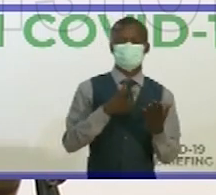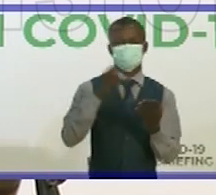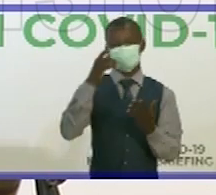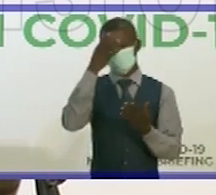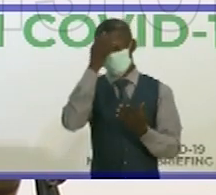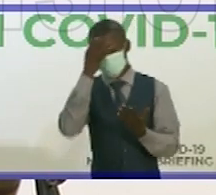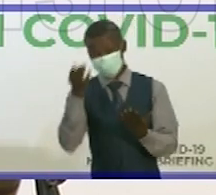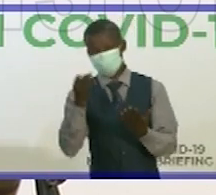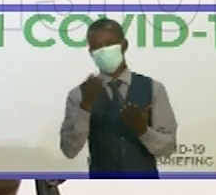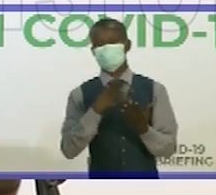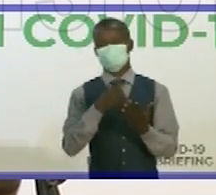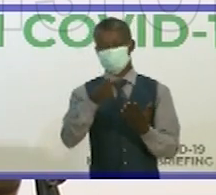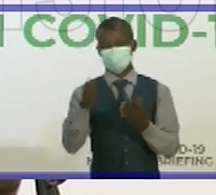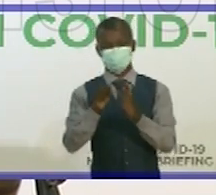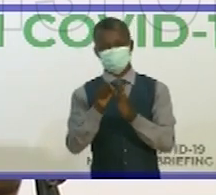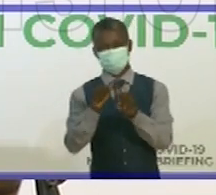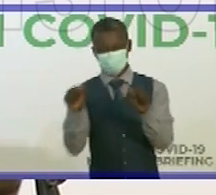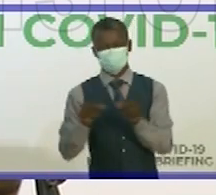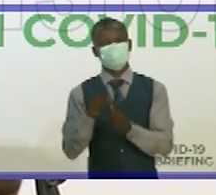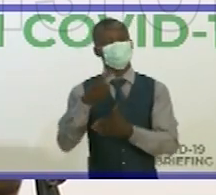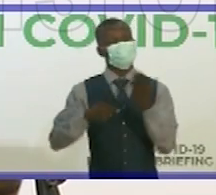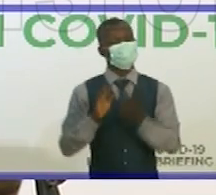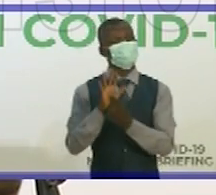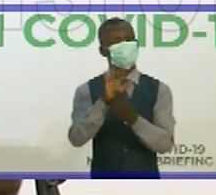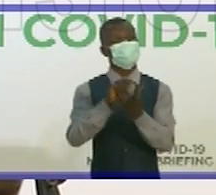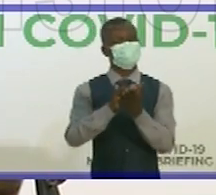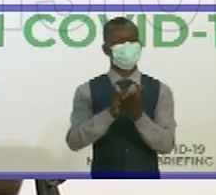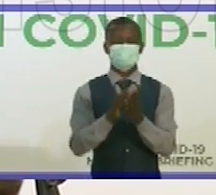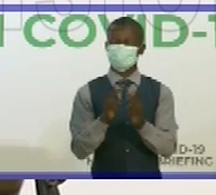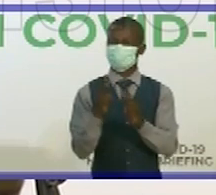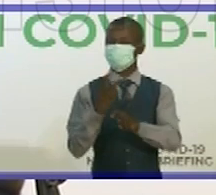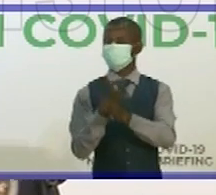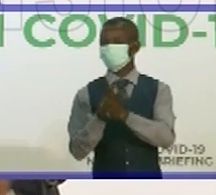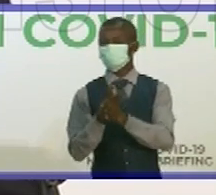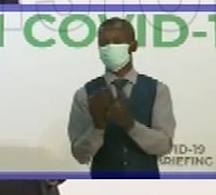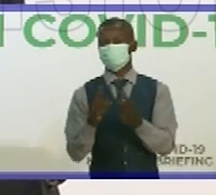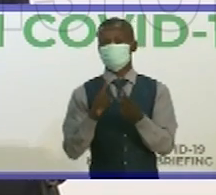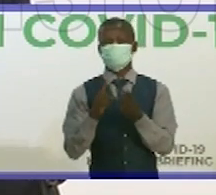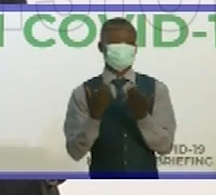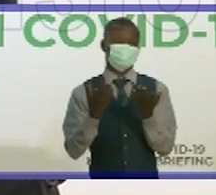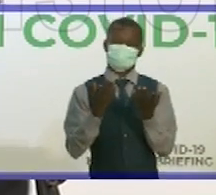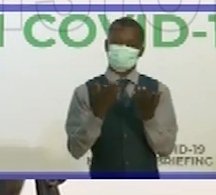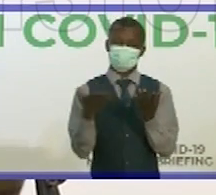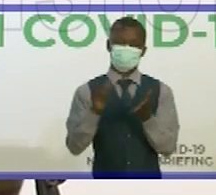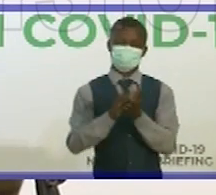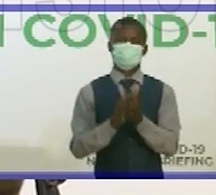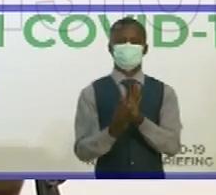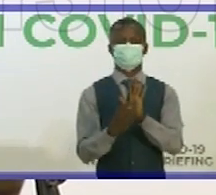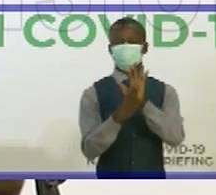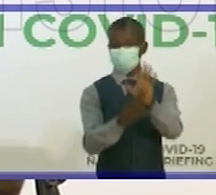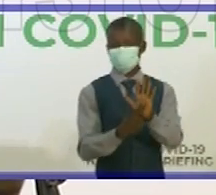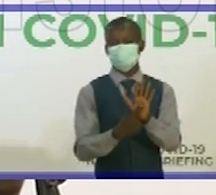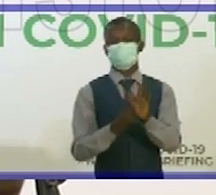right. What determines that is very difficult to ascertain. It depends a lot on the pressure